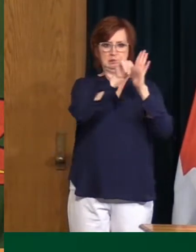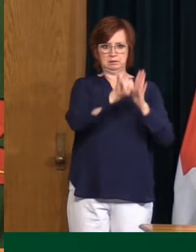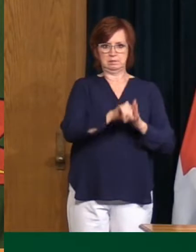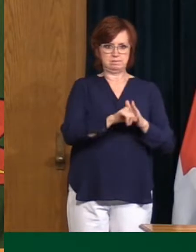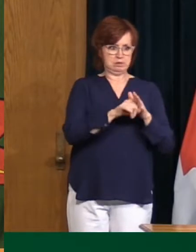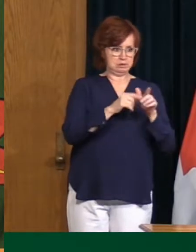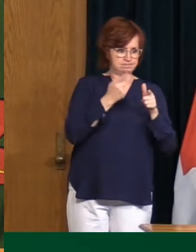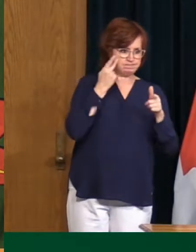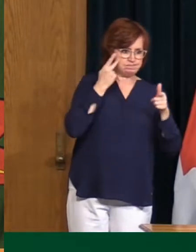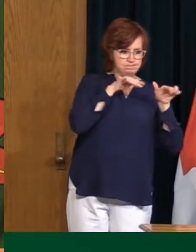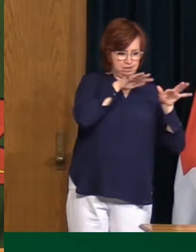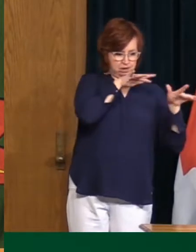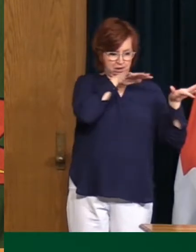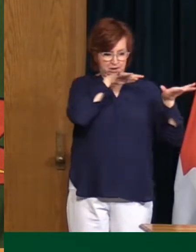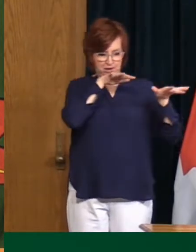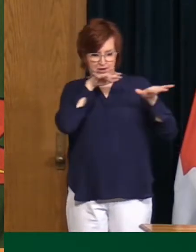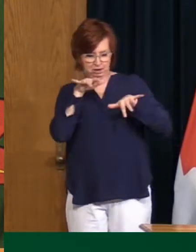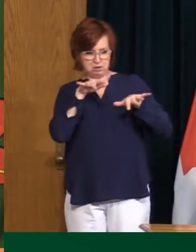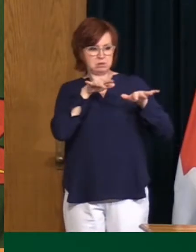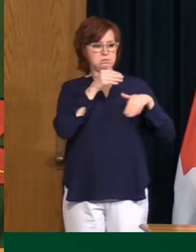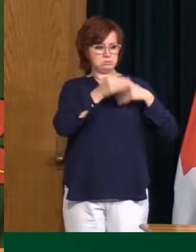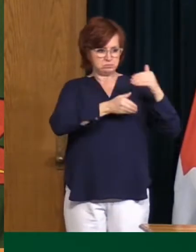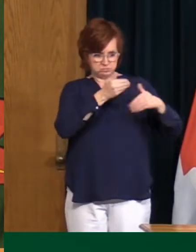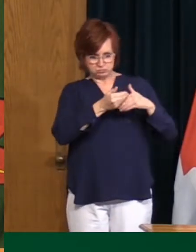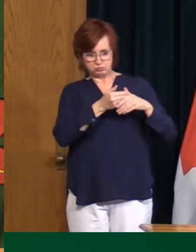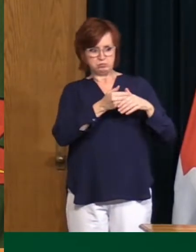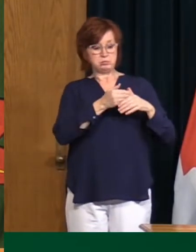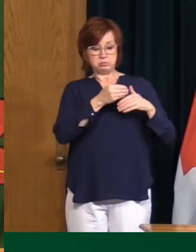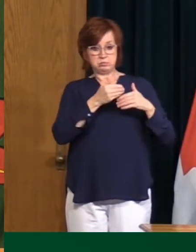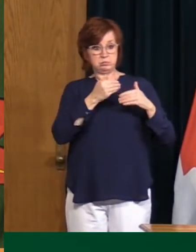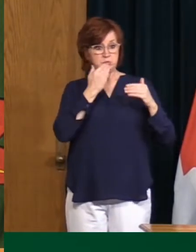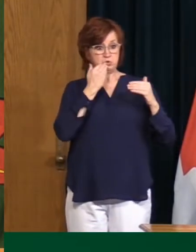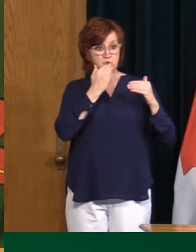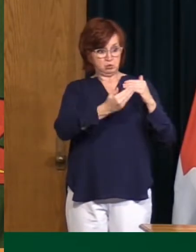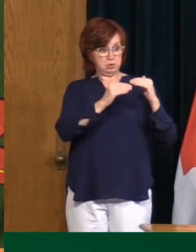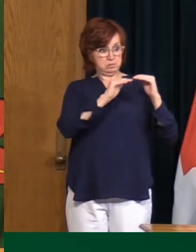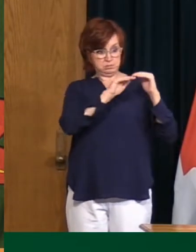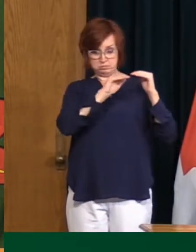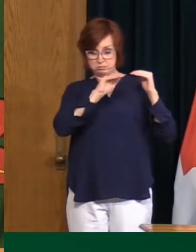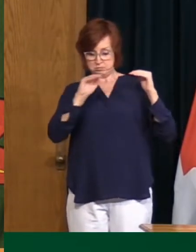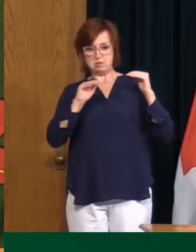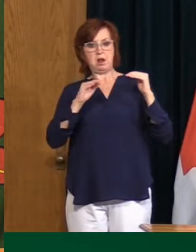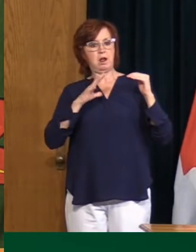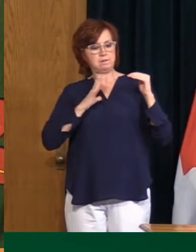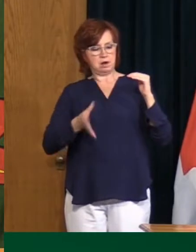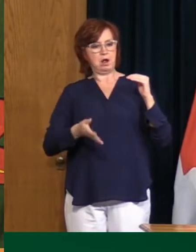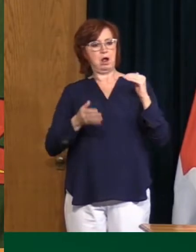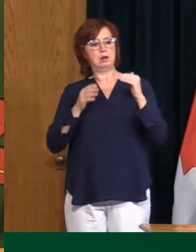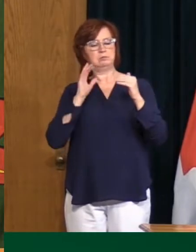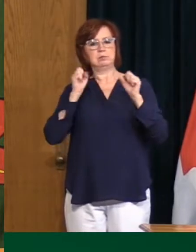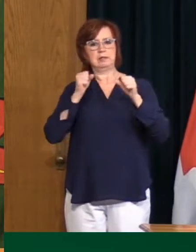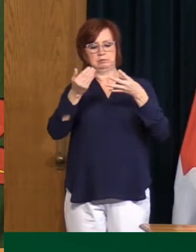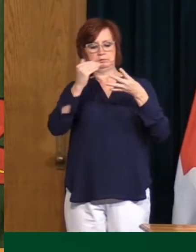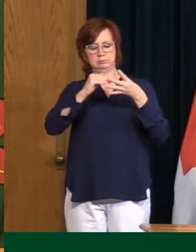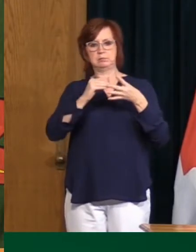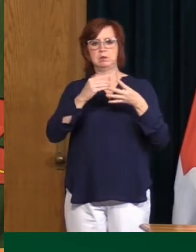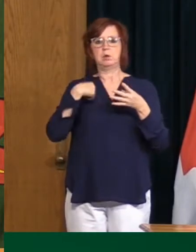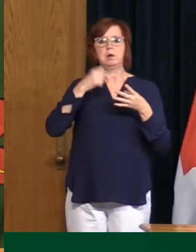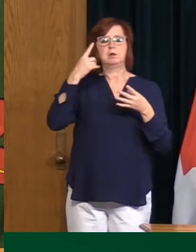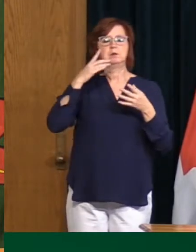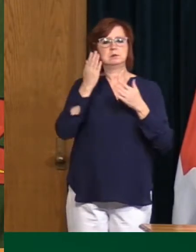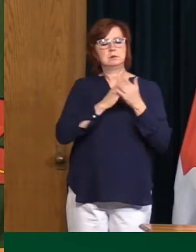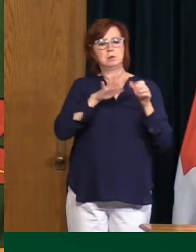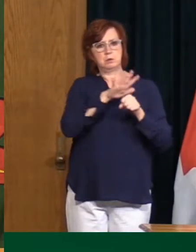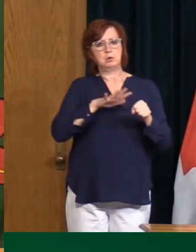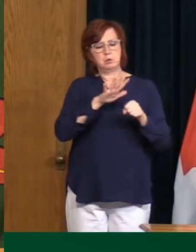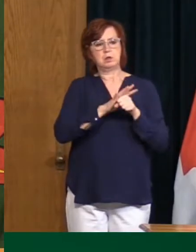there will continue to be outbreaks across the province and areas of concern as we move forward, and we are prepared for that. In Lloydminster Hospital, we continue